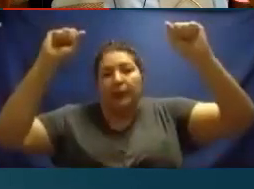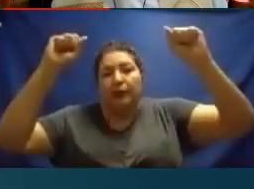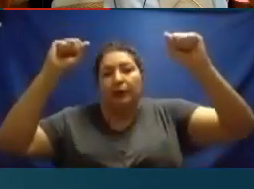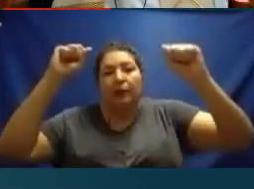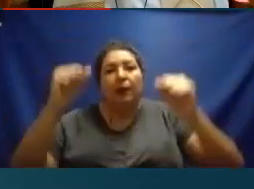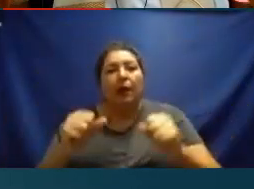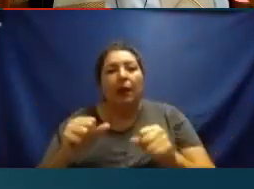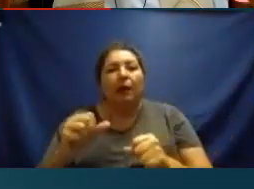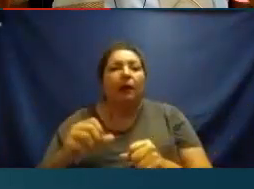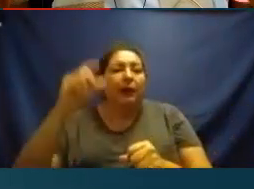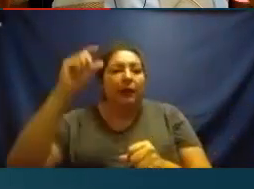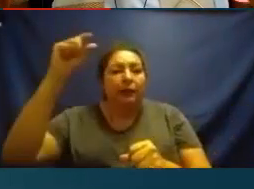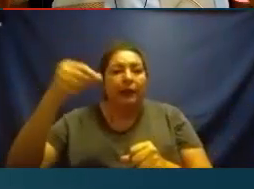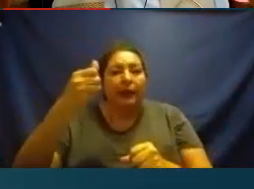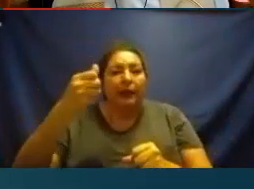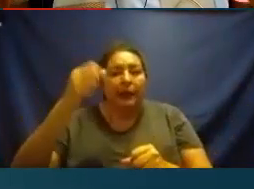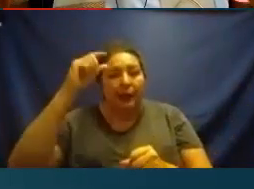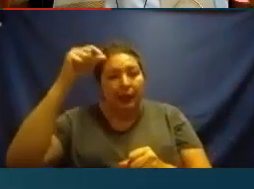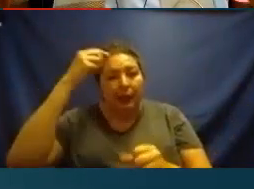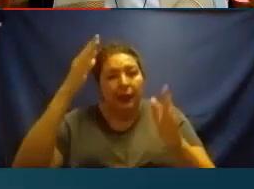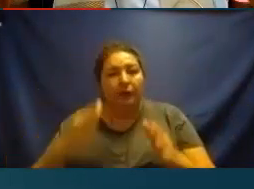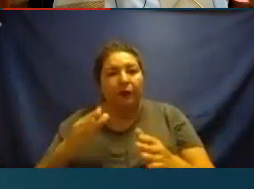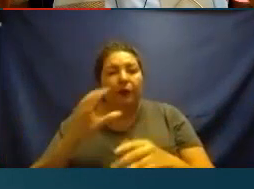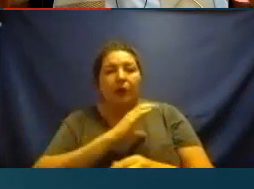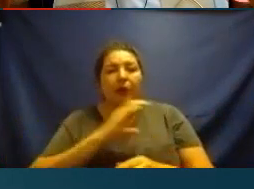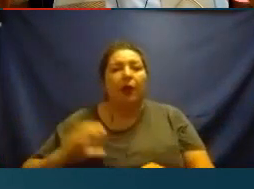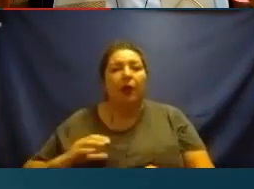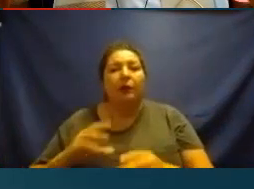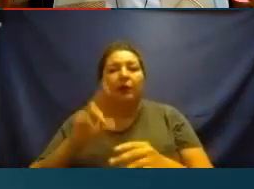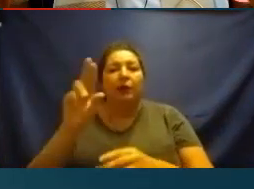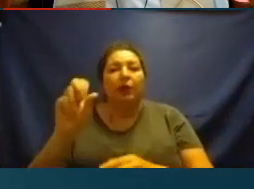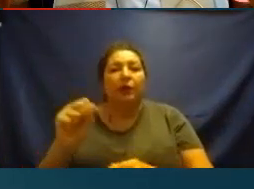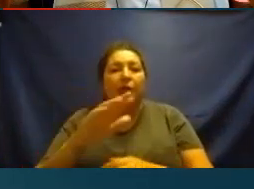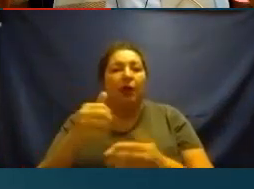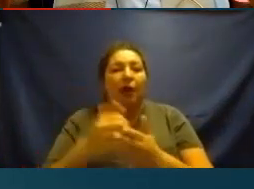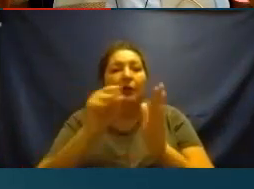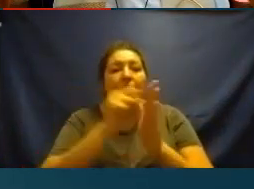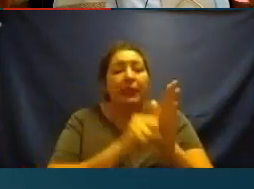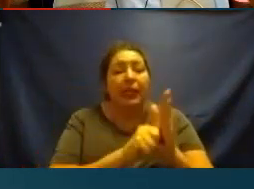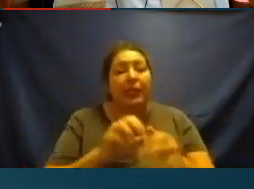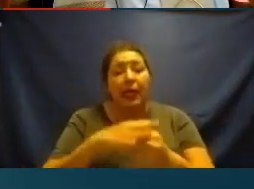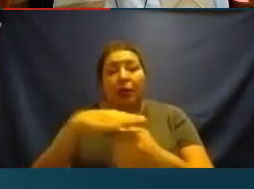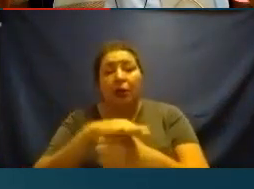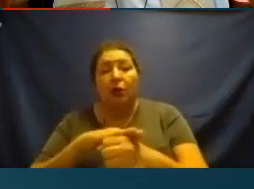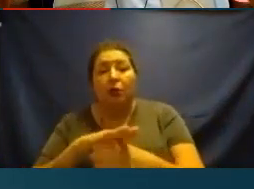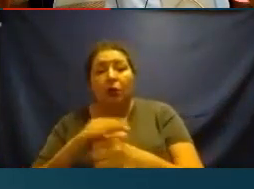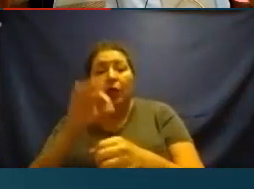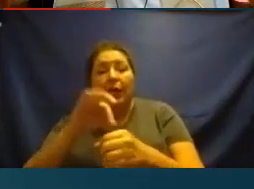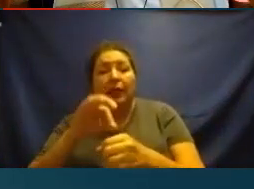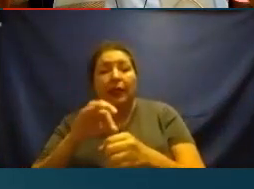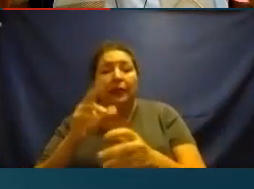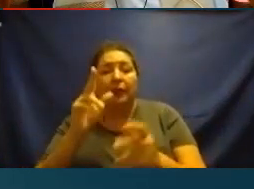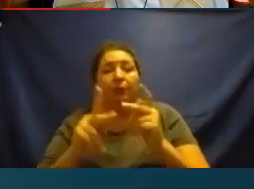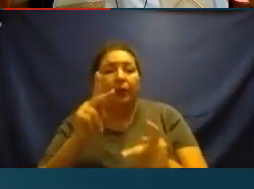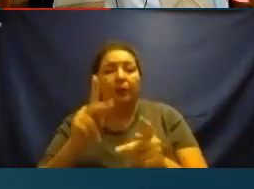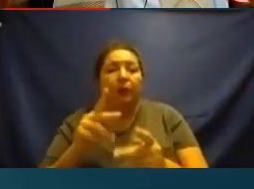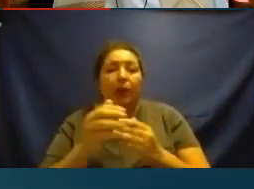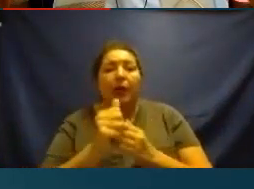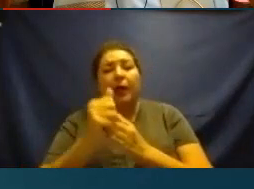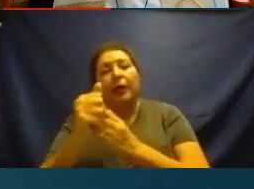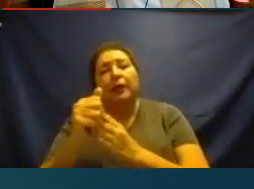governor, the Congress of the United States, and all state and local elected officials. Guide them according to your